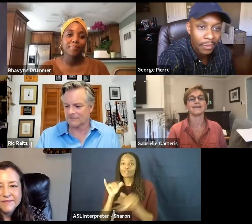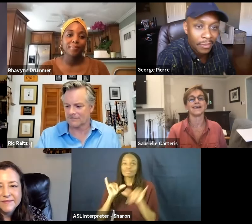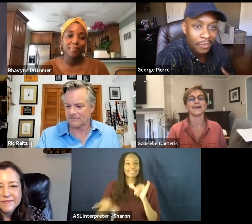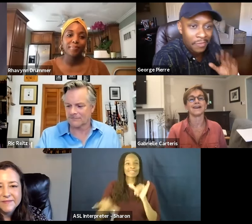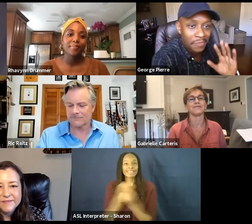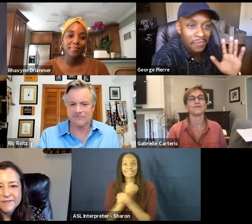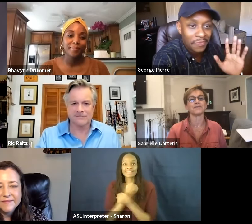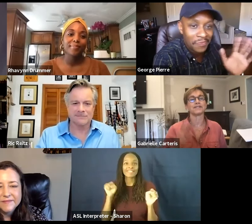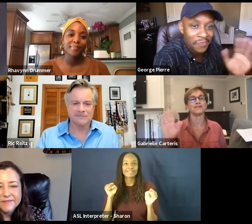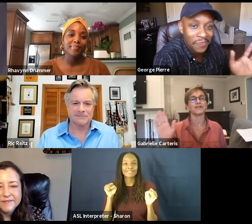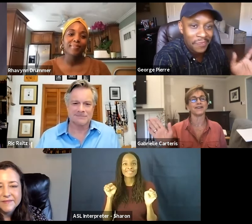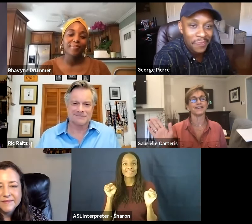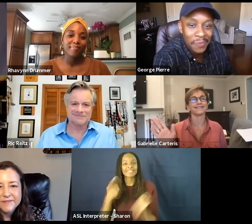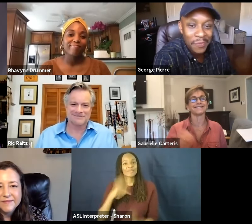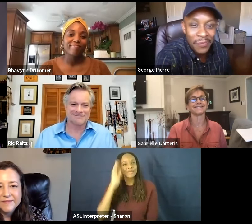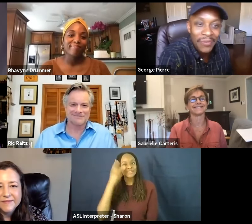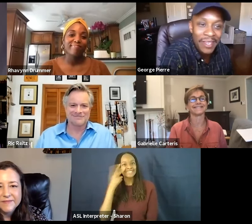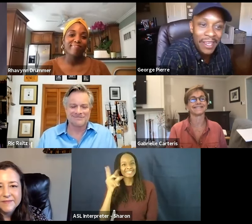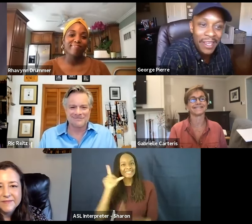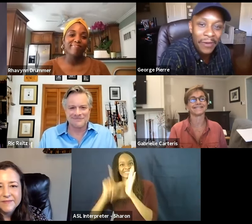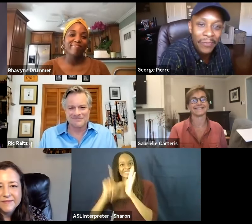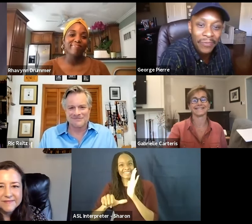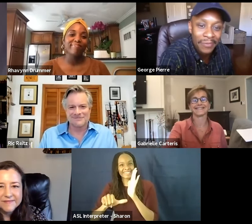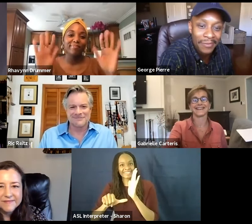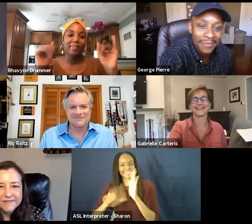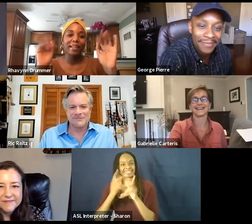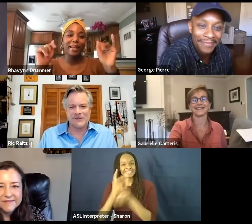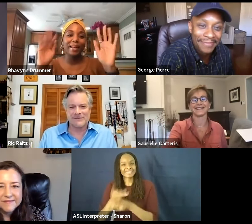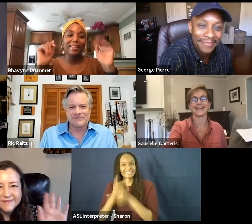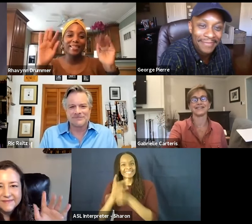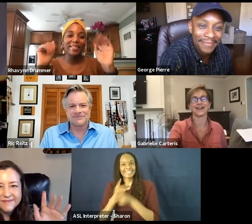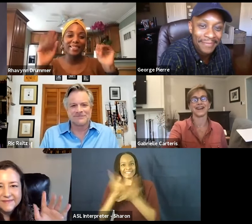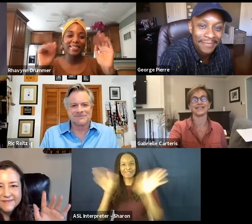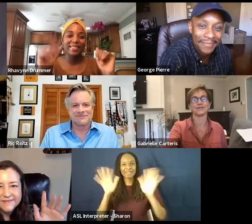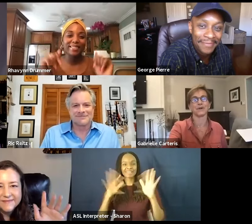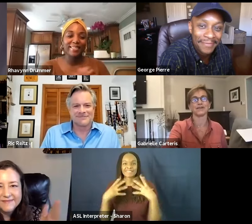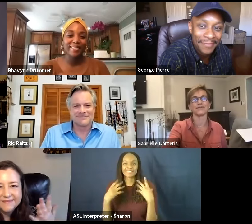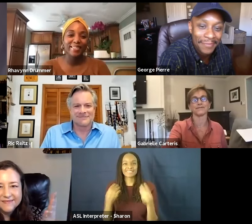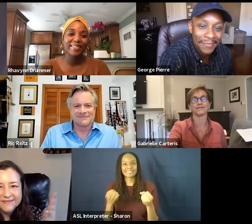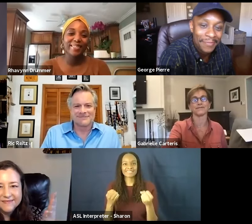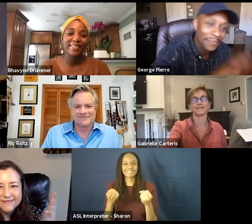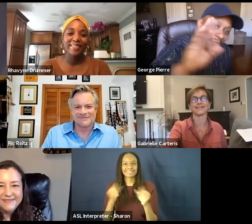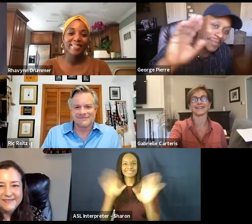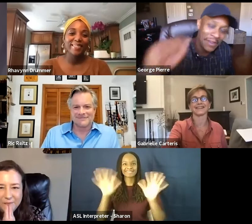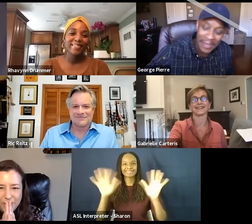and we will see you later. Take care. Stay connected.